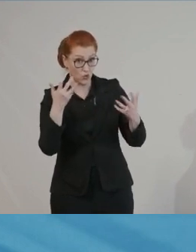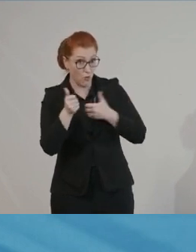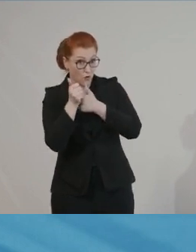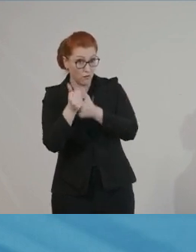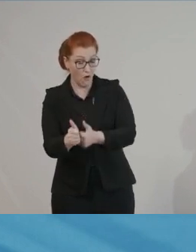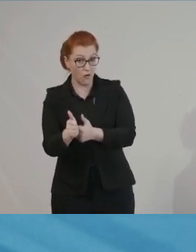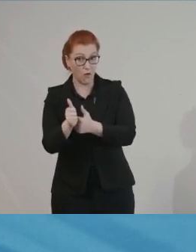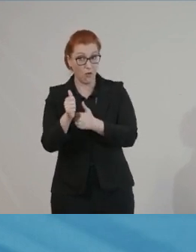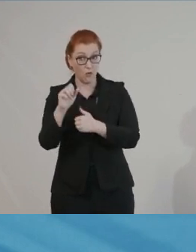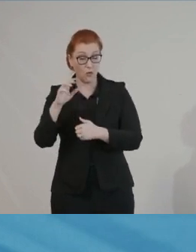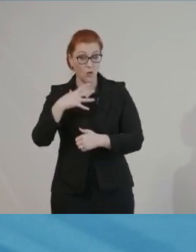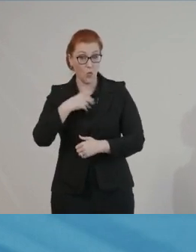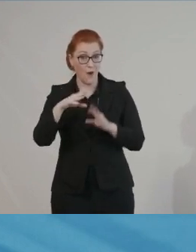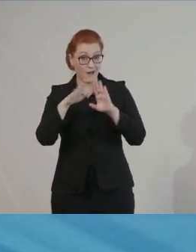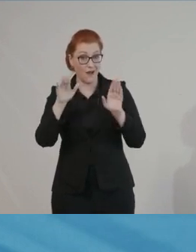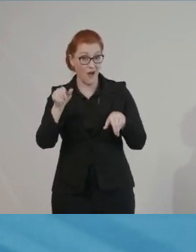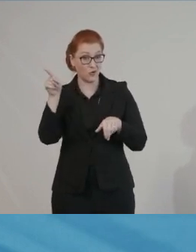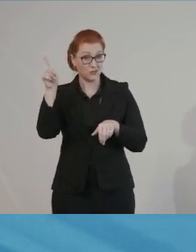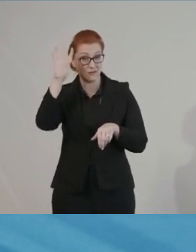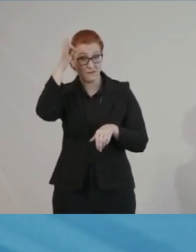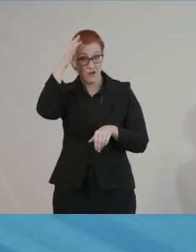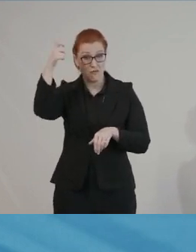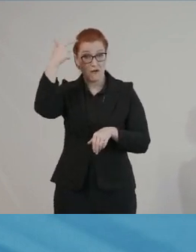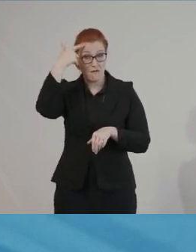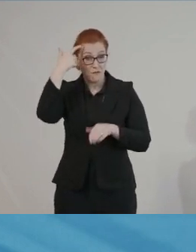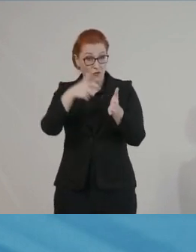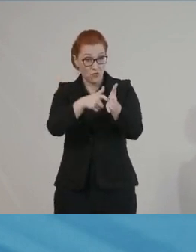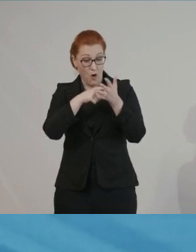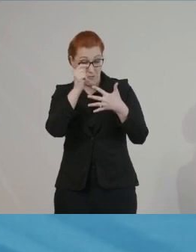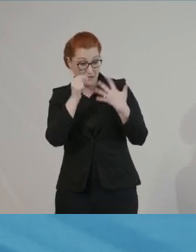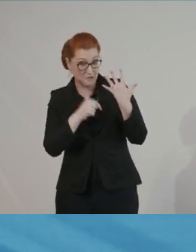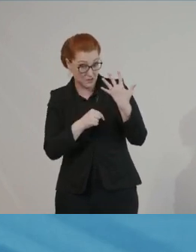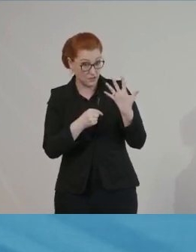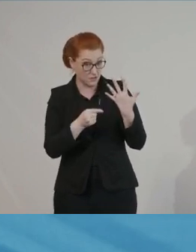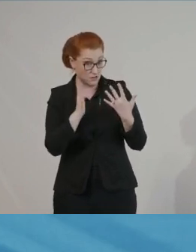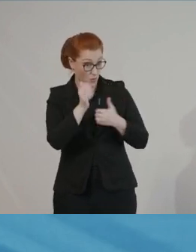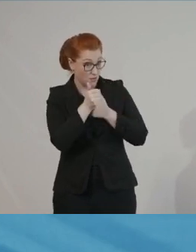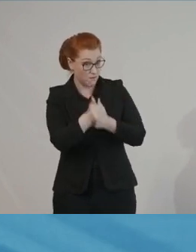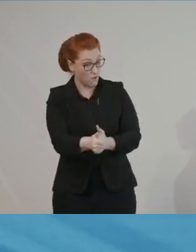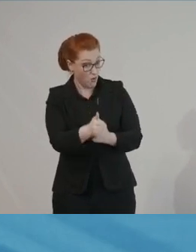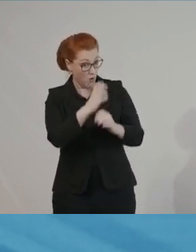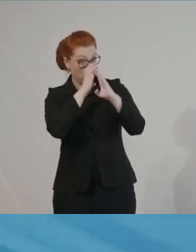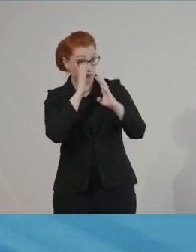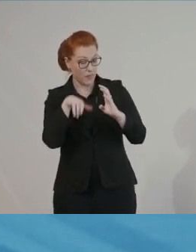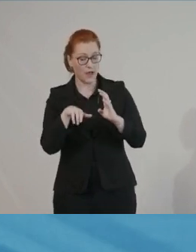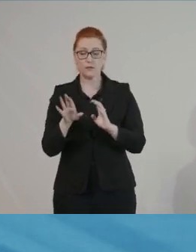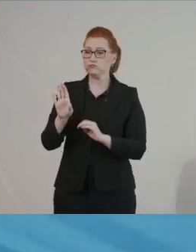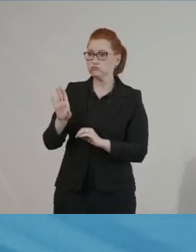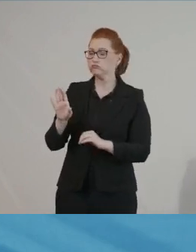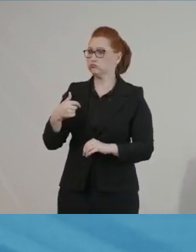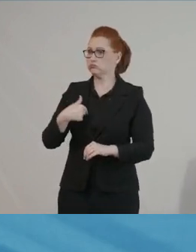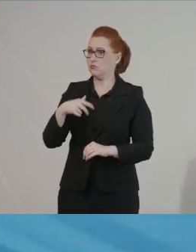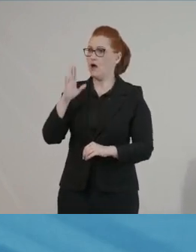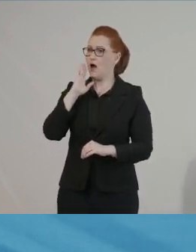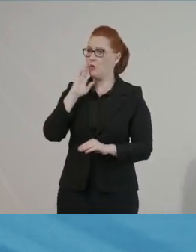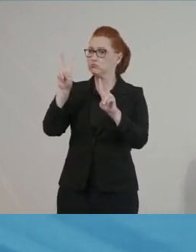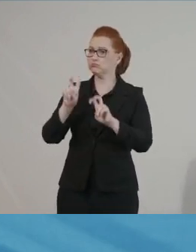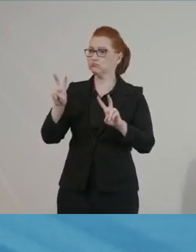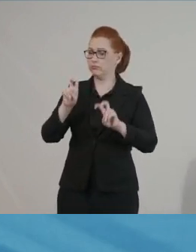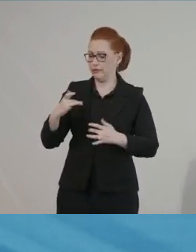numbers. I'm going to look at the trends, and I'm going to be guided by public health concerns and working in coordination with